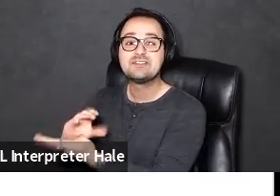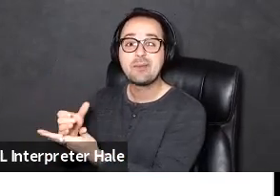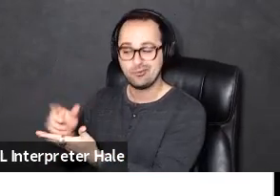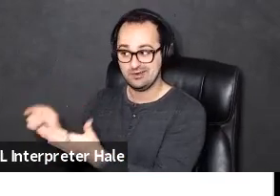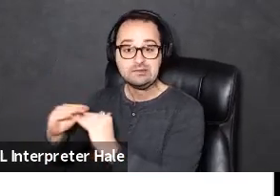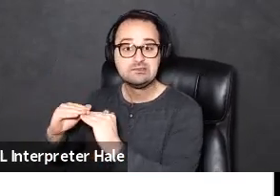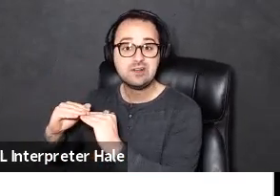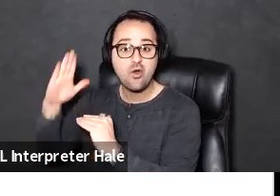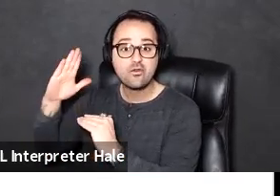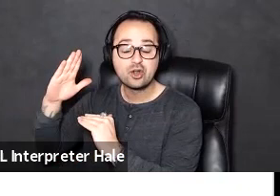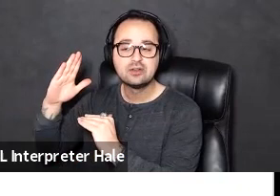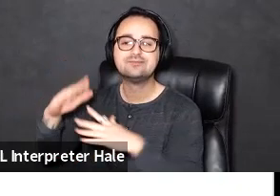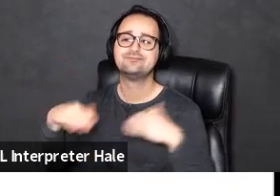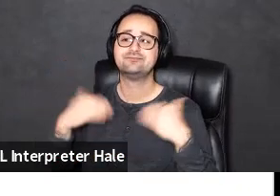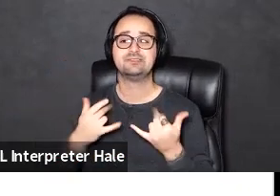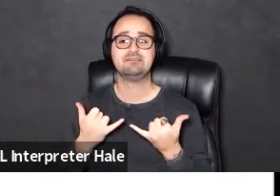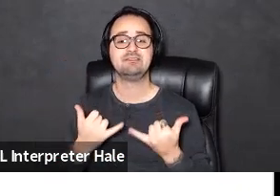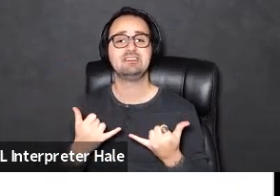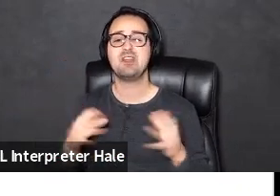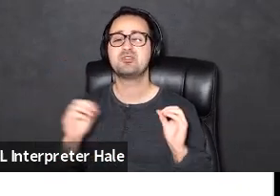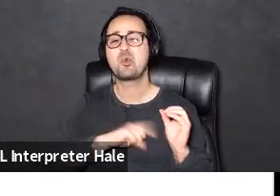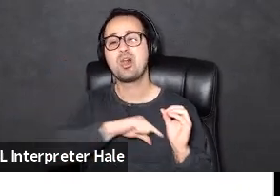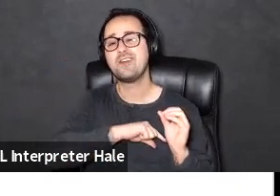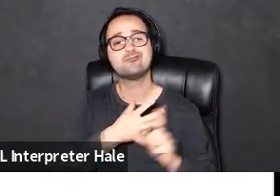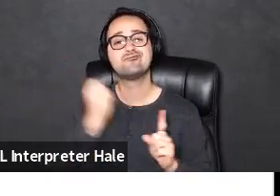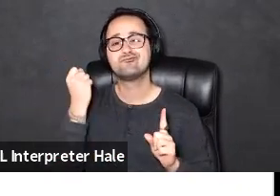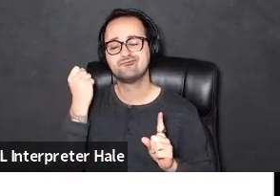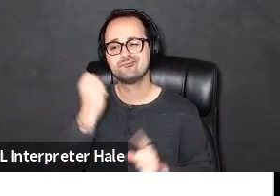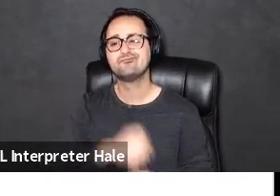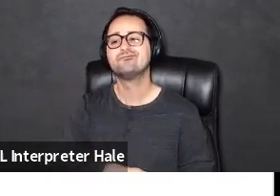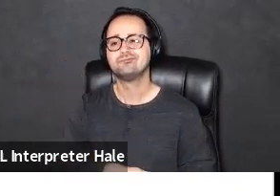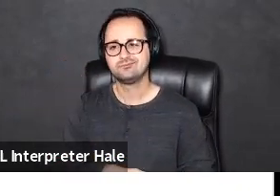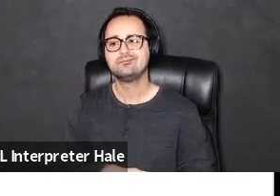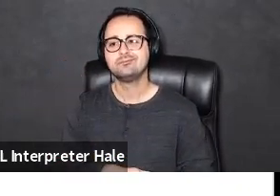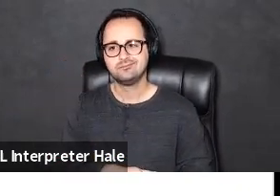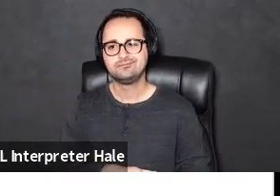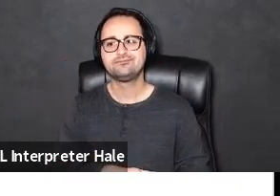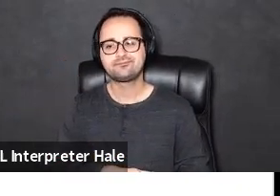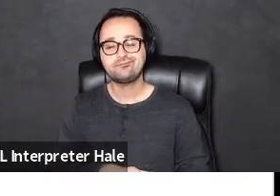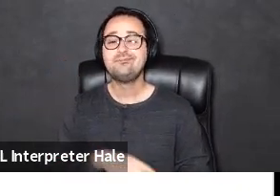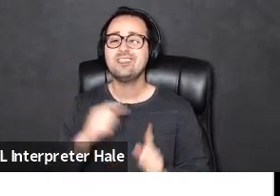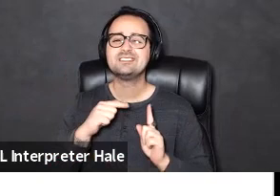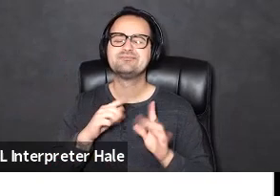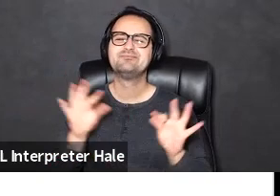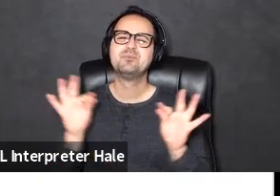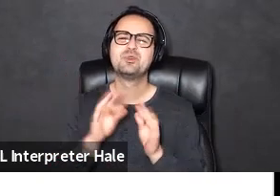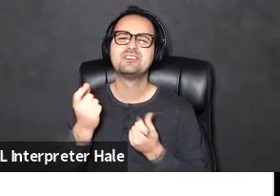that amount, they are now no longer qualified for the benefit. That's the biggest thing to understand with